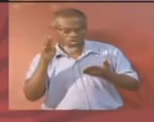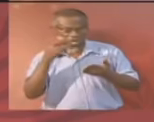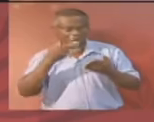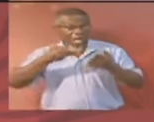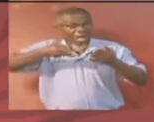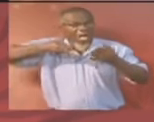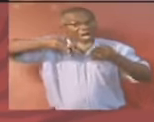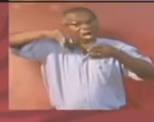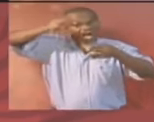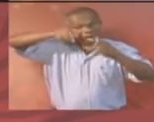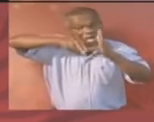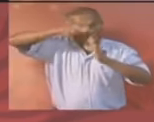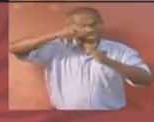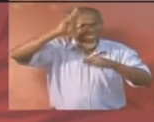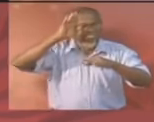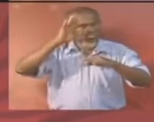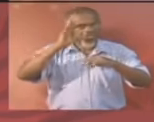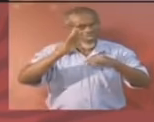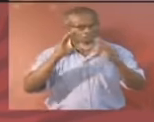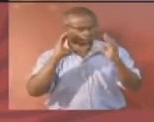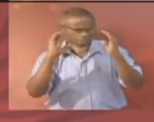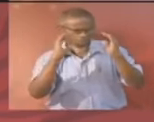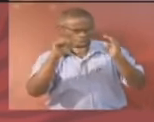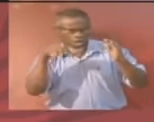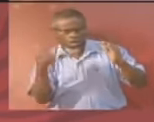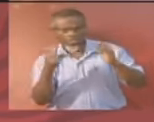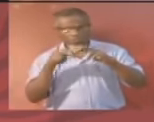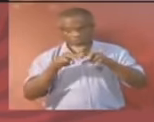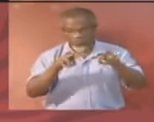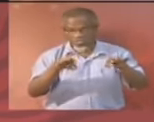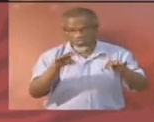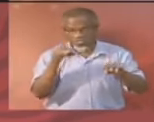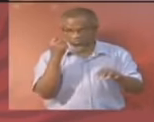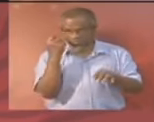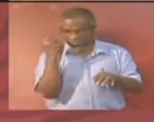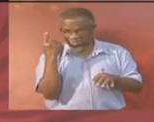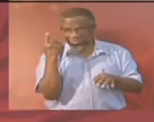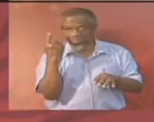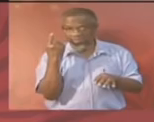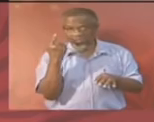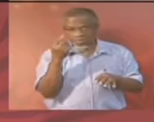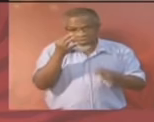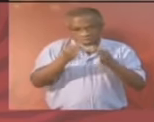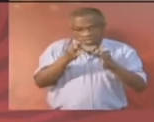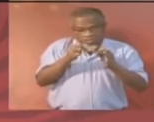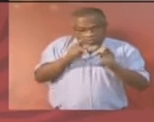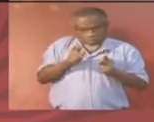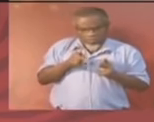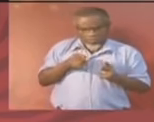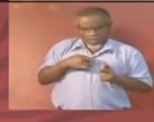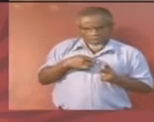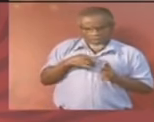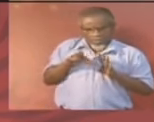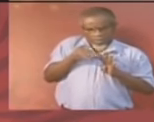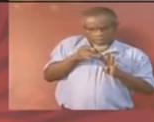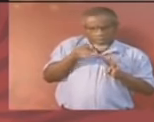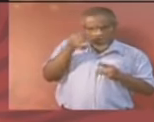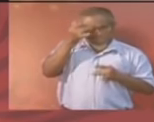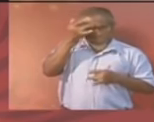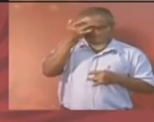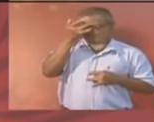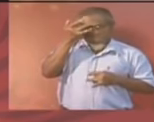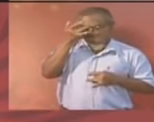means is that if you had a person who, if every infected individual was infecting 2 people before, then a